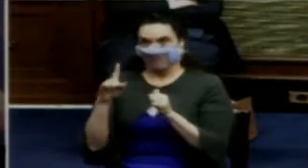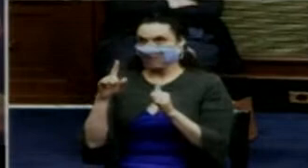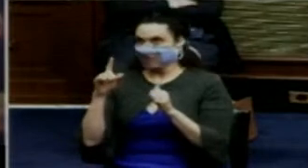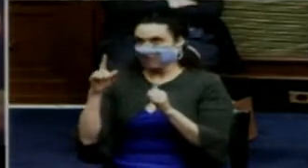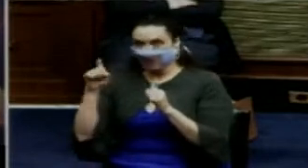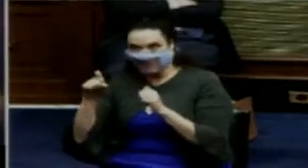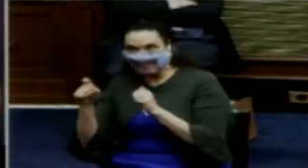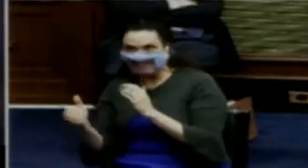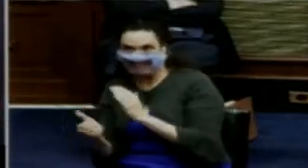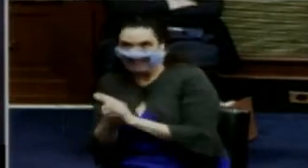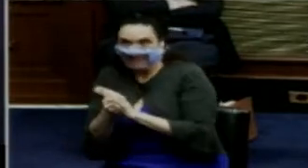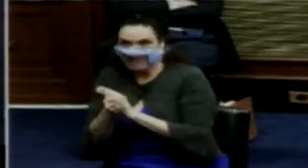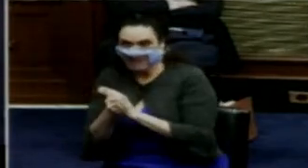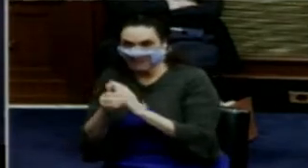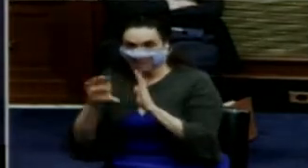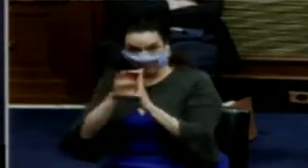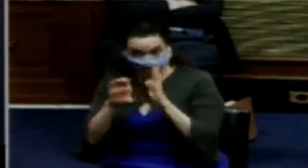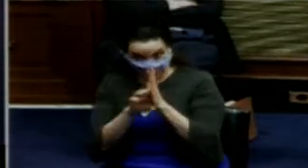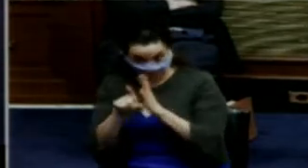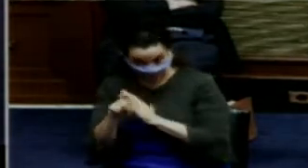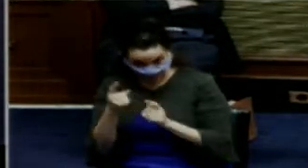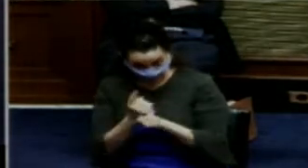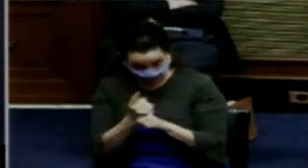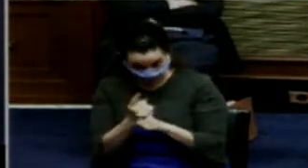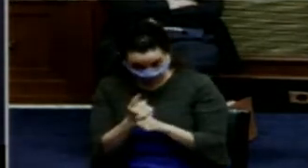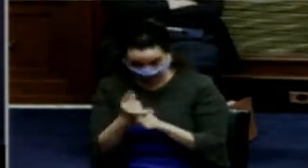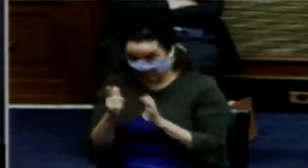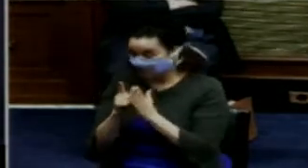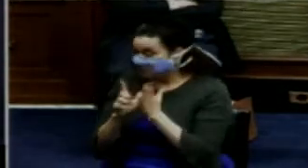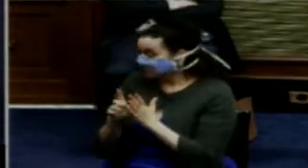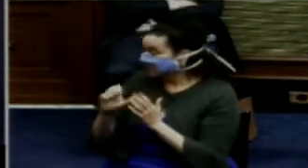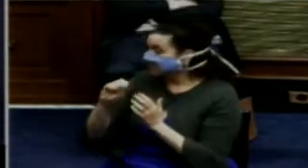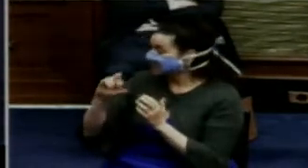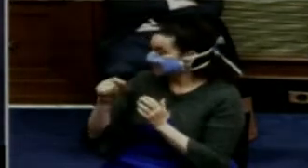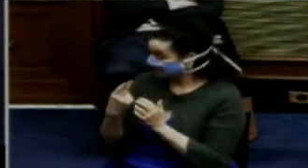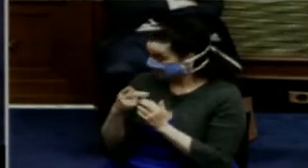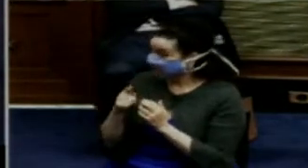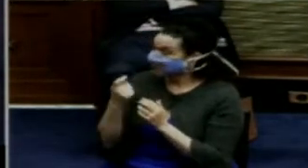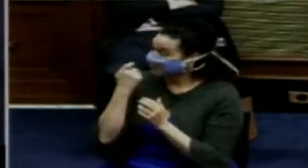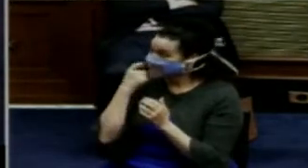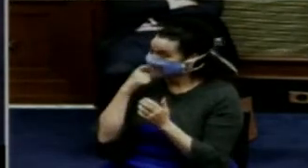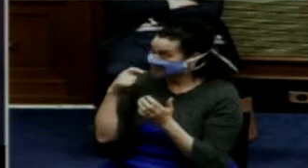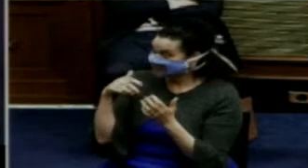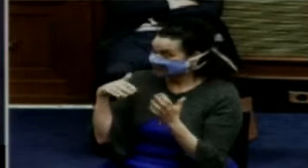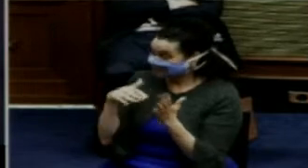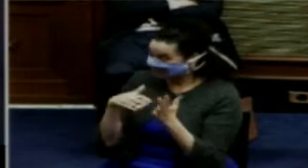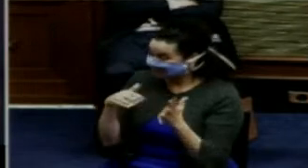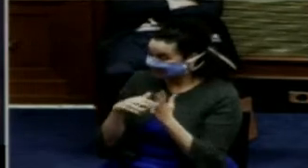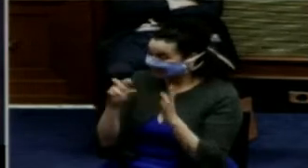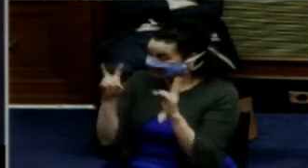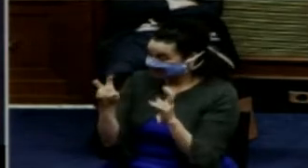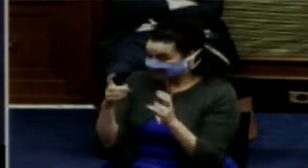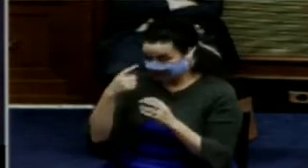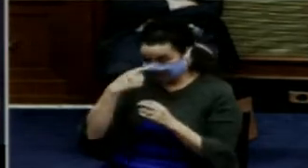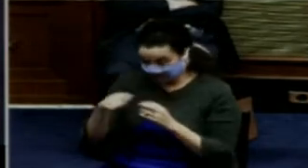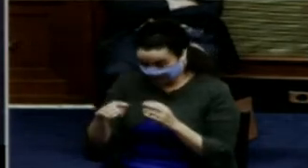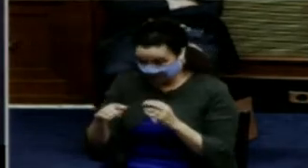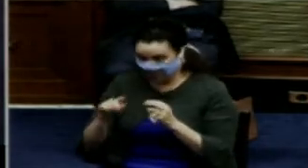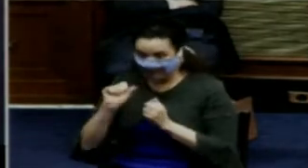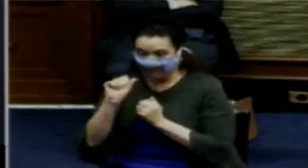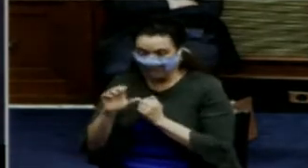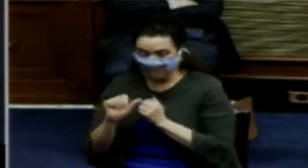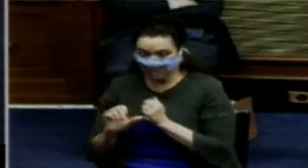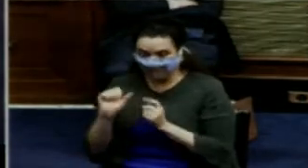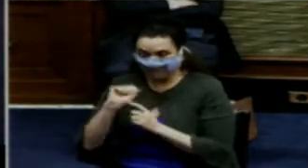And Attorney Smith, having thoroughly studied the issue, can you cite a single case where the